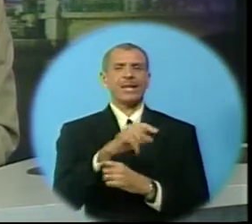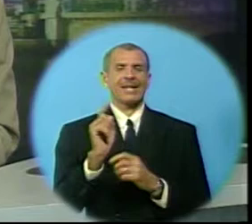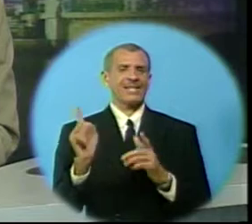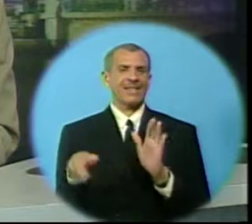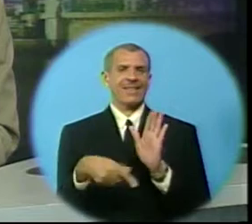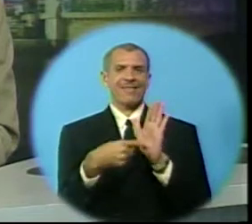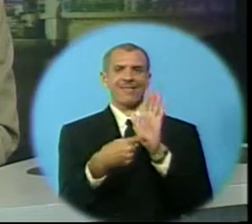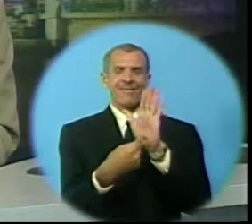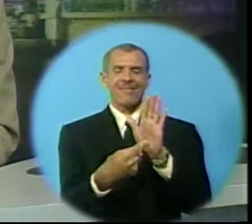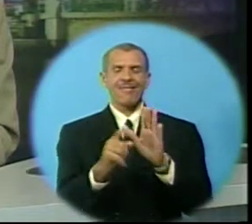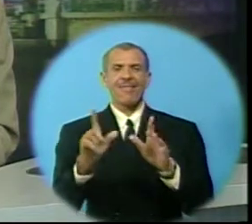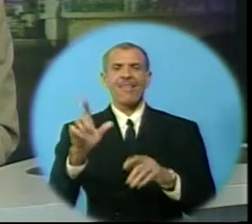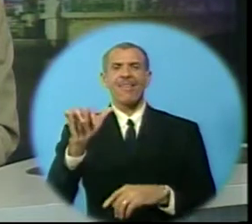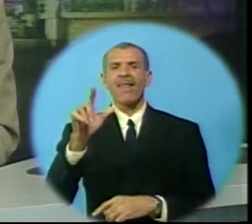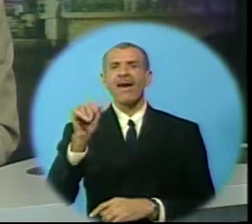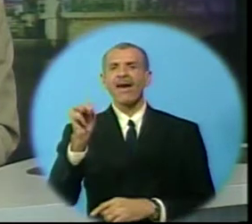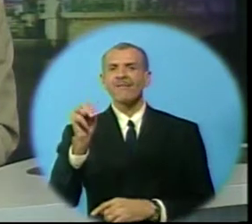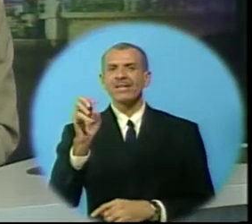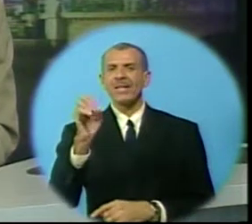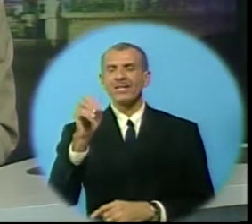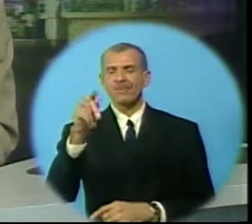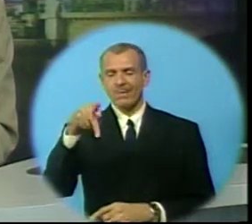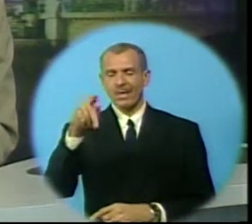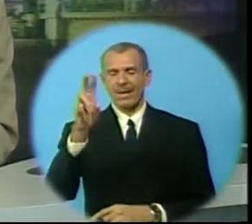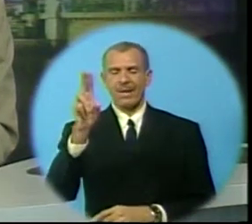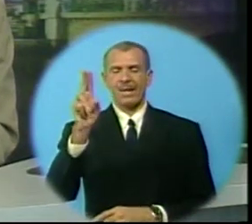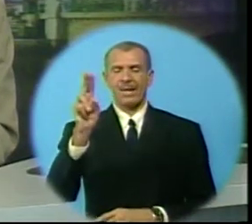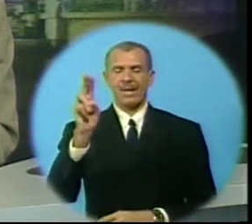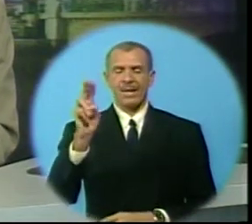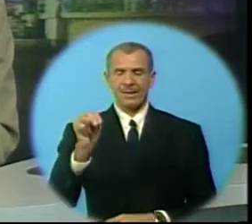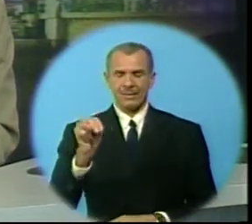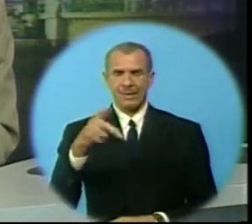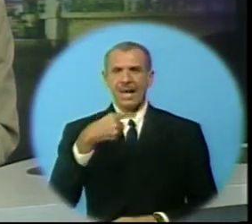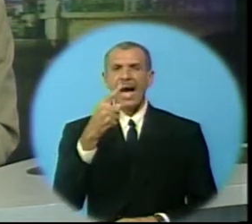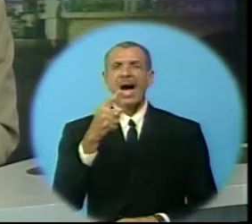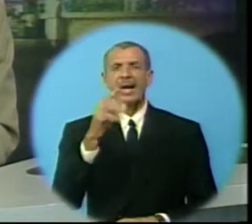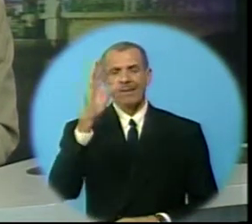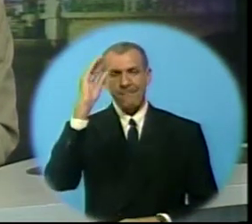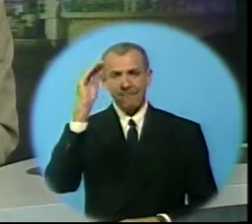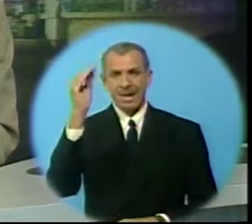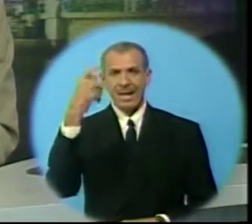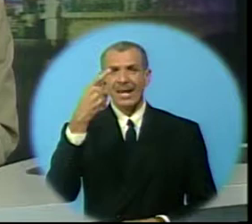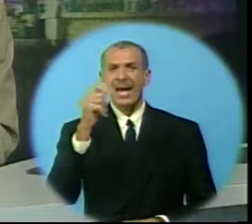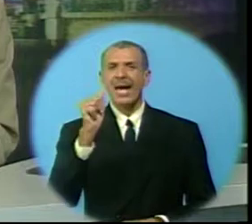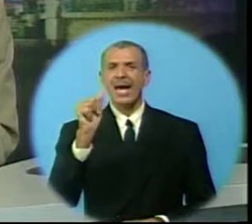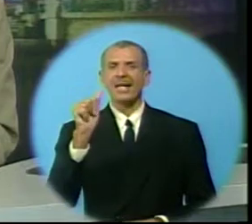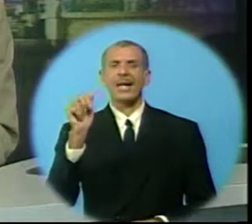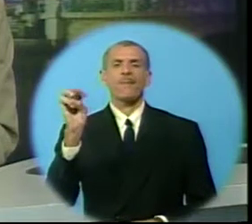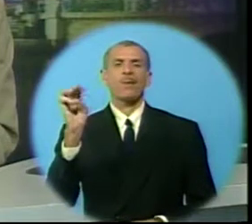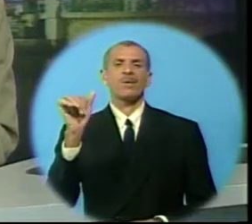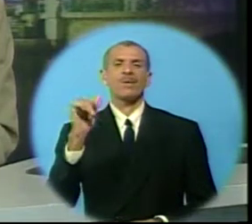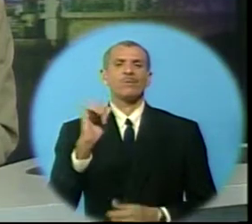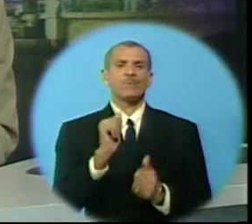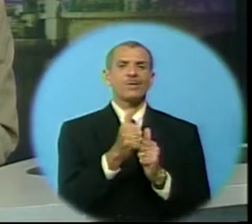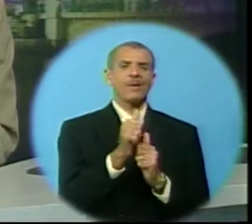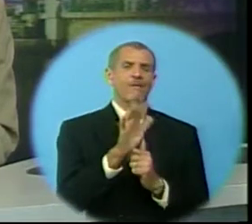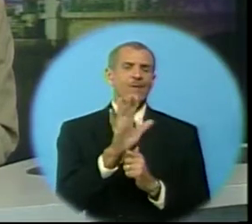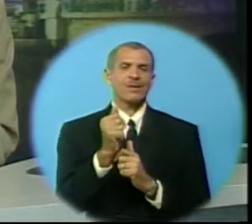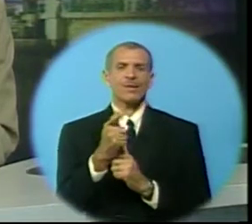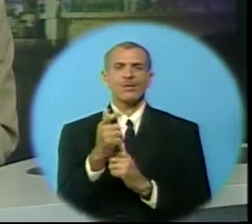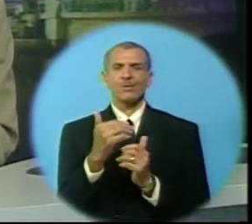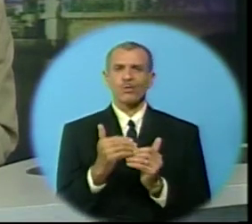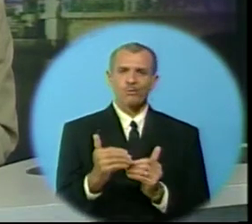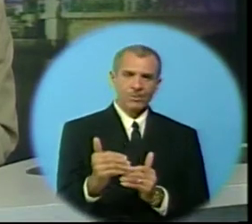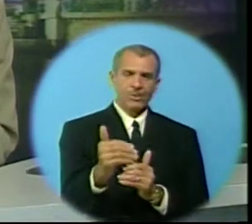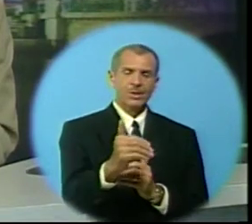on MTTV's ESPN1. Meanwhile, on the men's side, Andy Murray had to endure a 5-set battle before advancing to